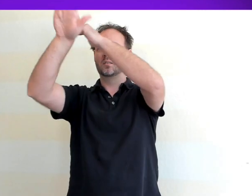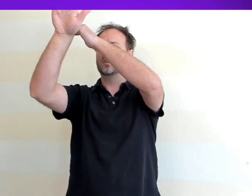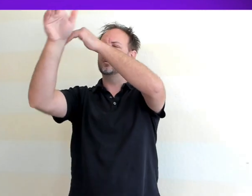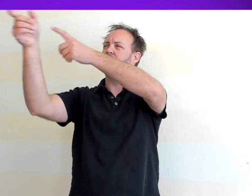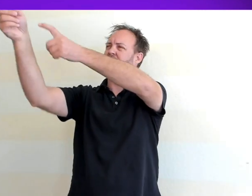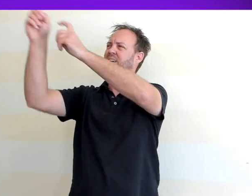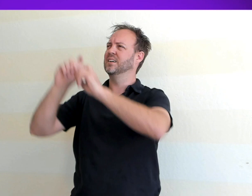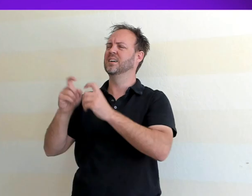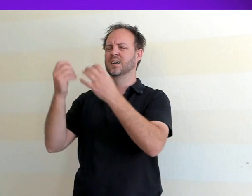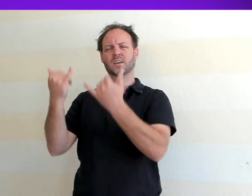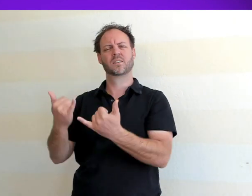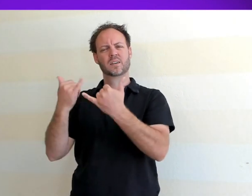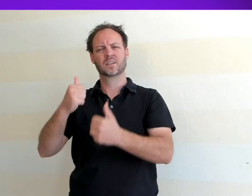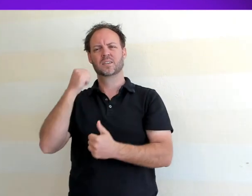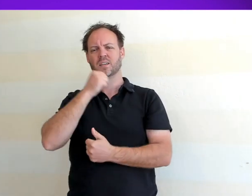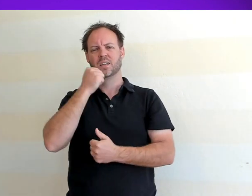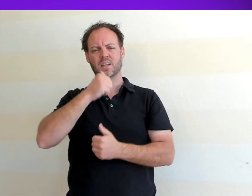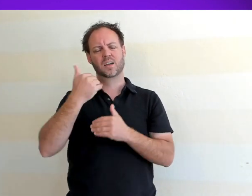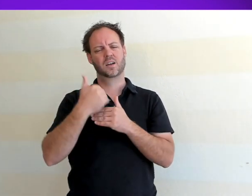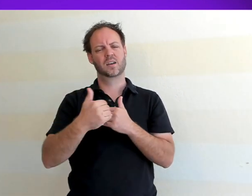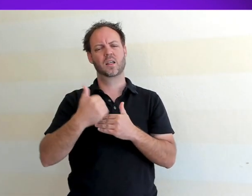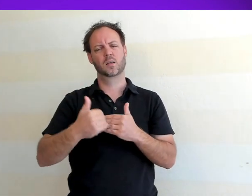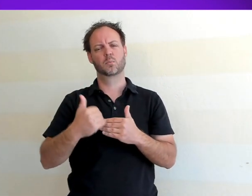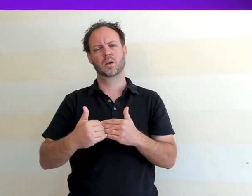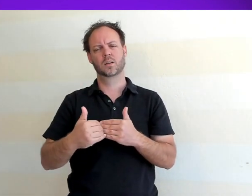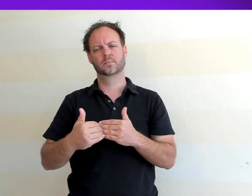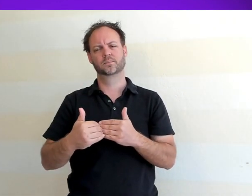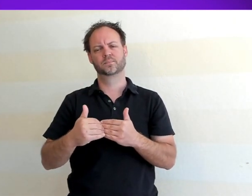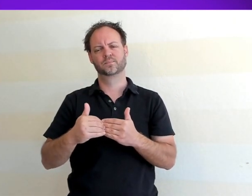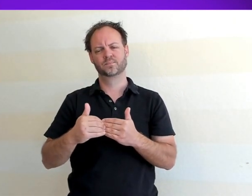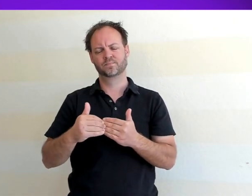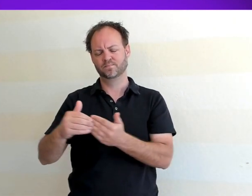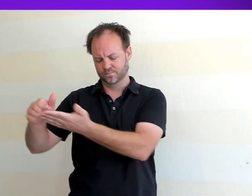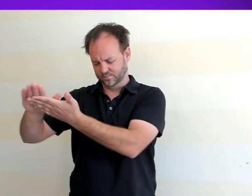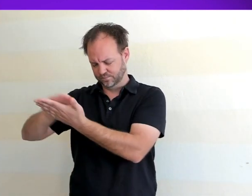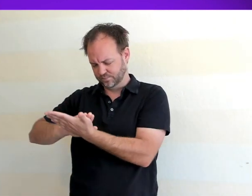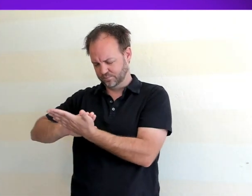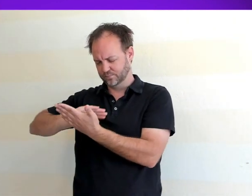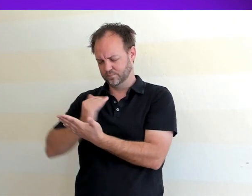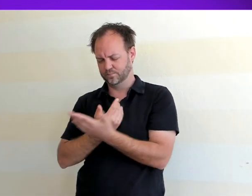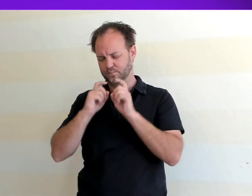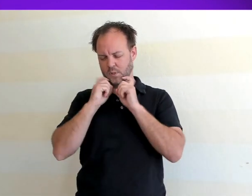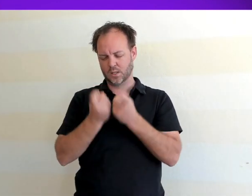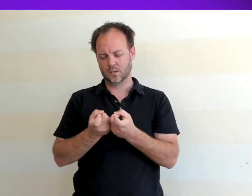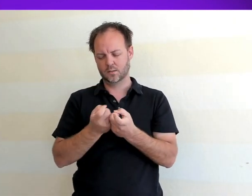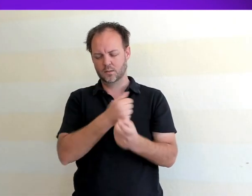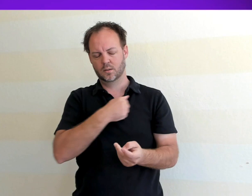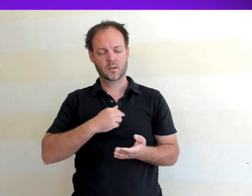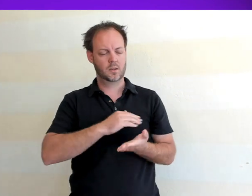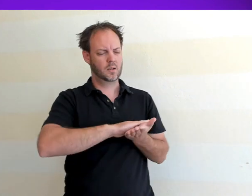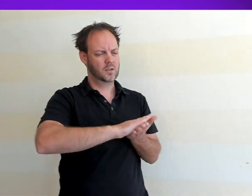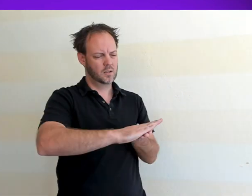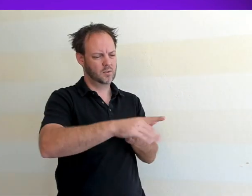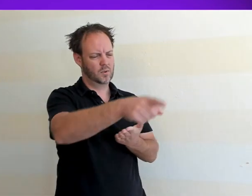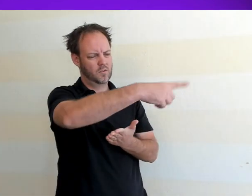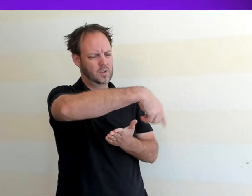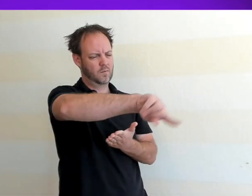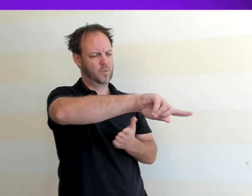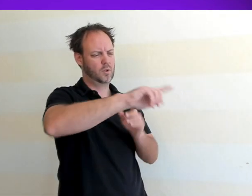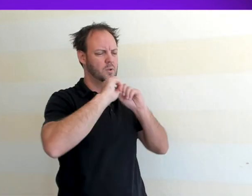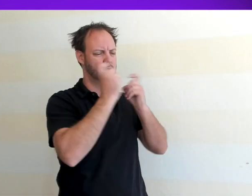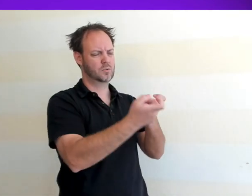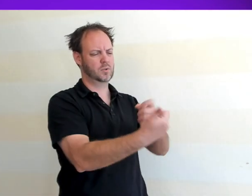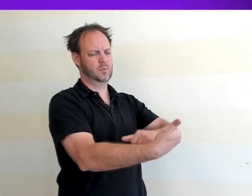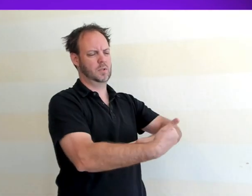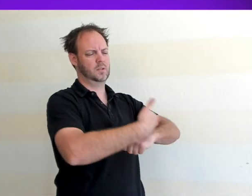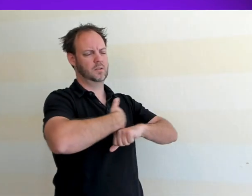heaven. Give us this day our daily bread, and forgive us our trespasses, as we forgive